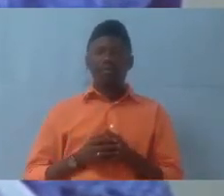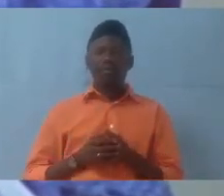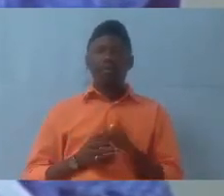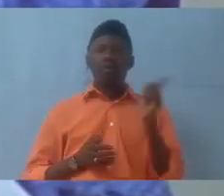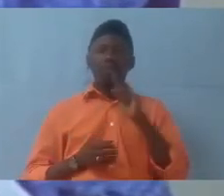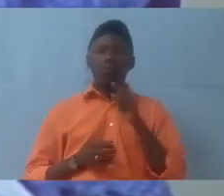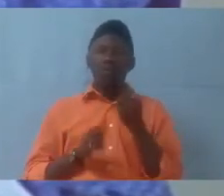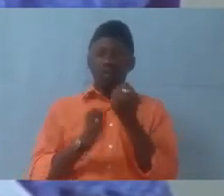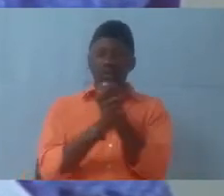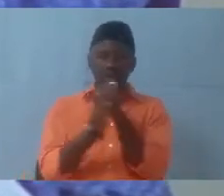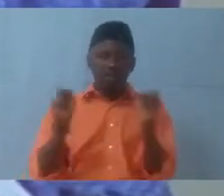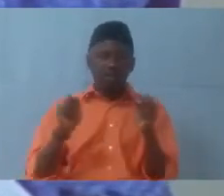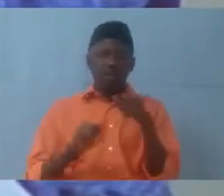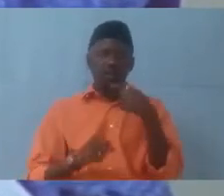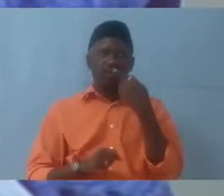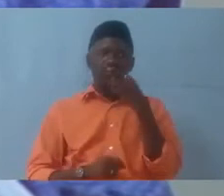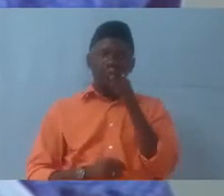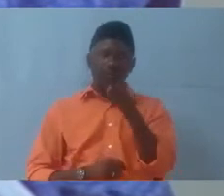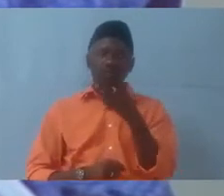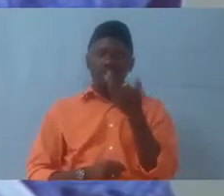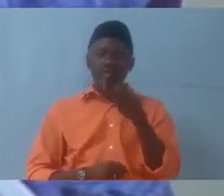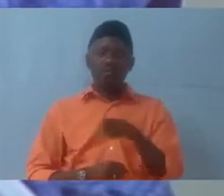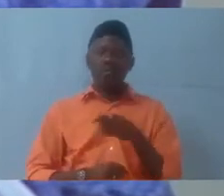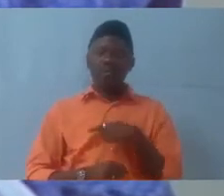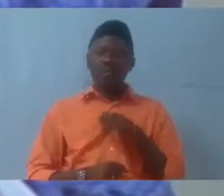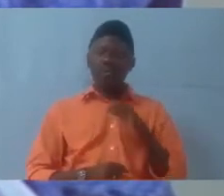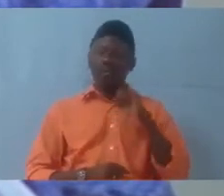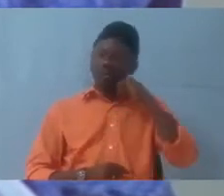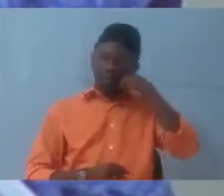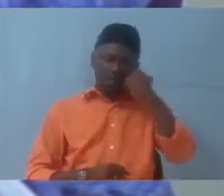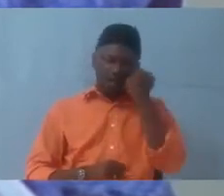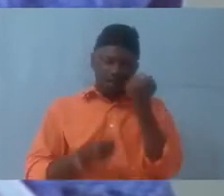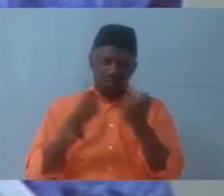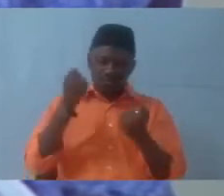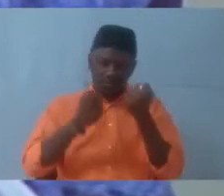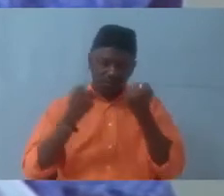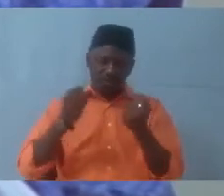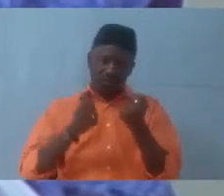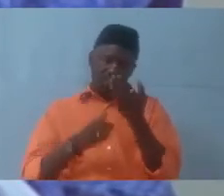bo. What save you from that tinted vehicle?